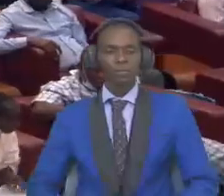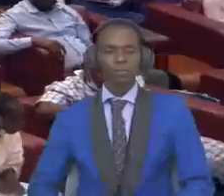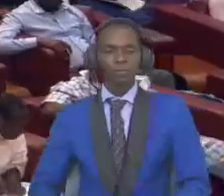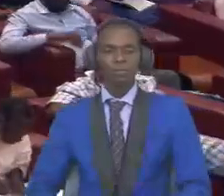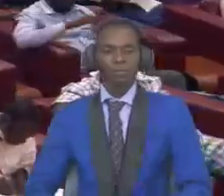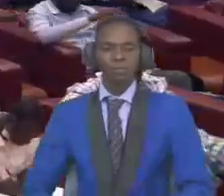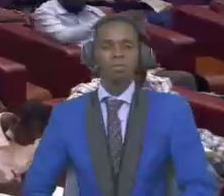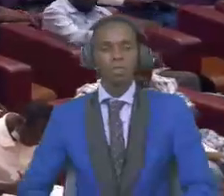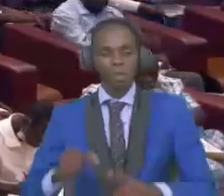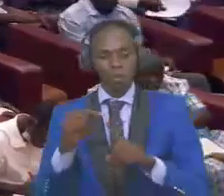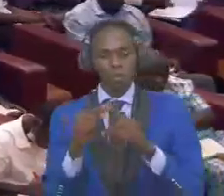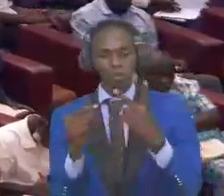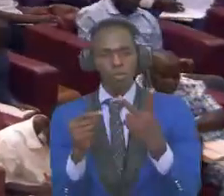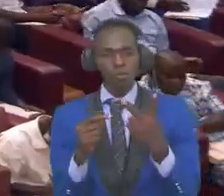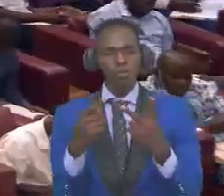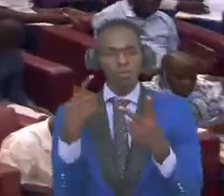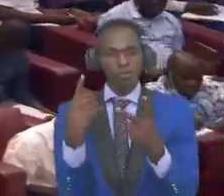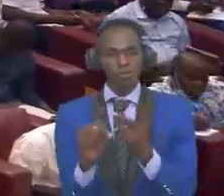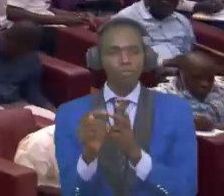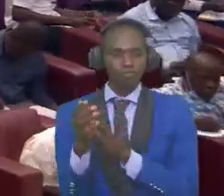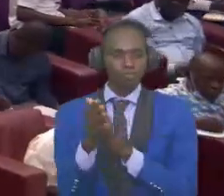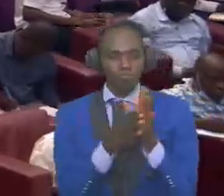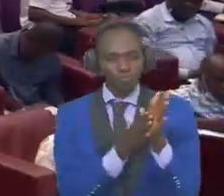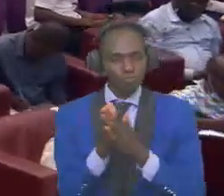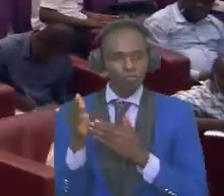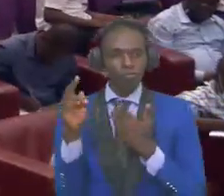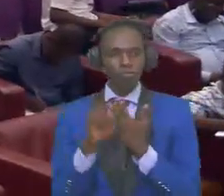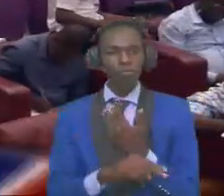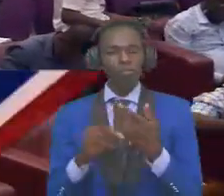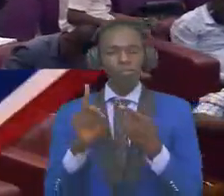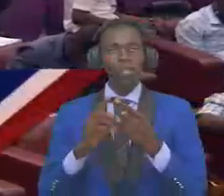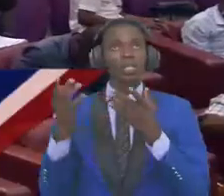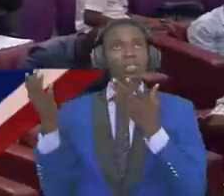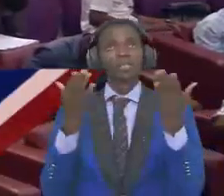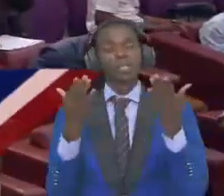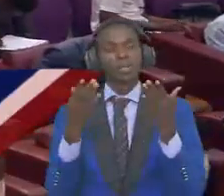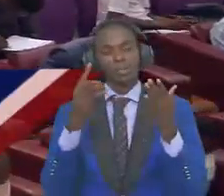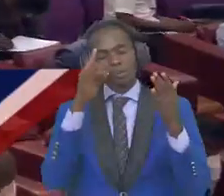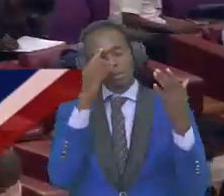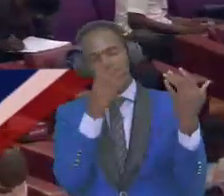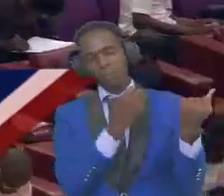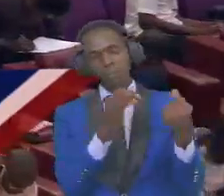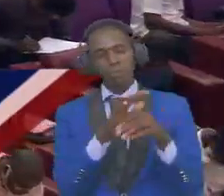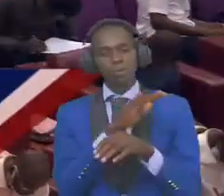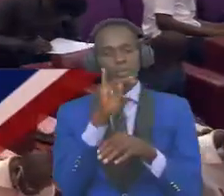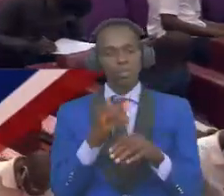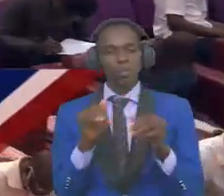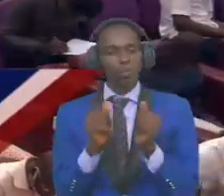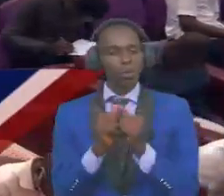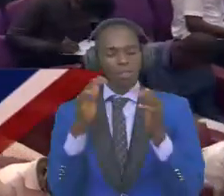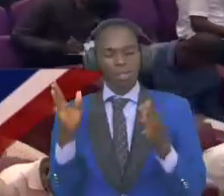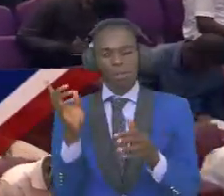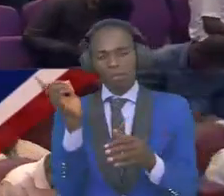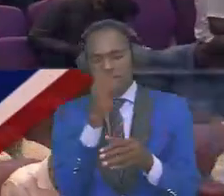is the willingness to serve faithfully without falsehood. We're coming to